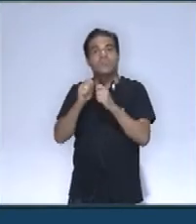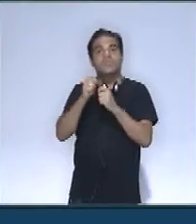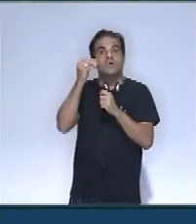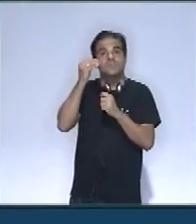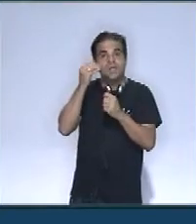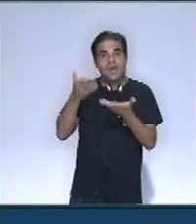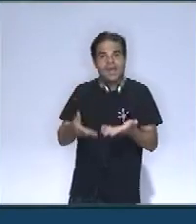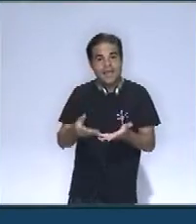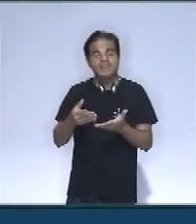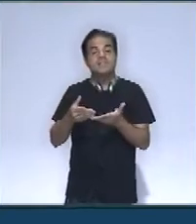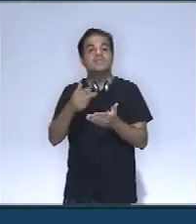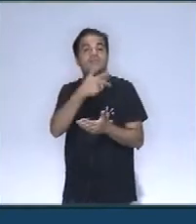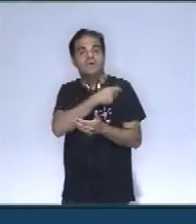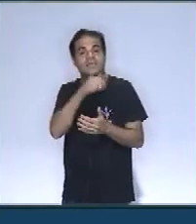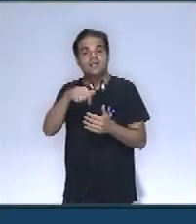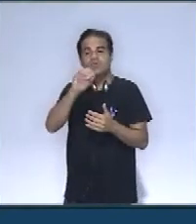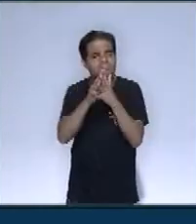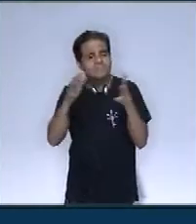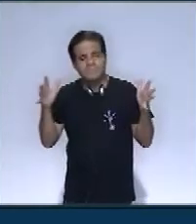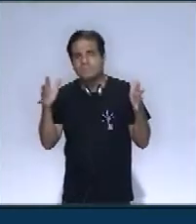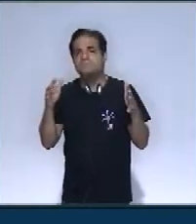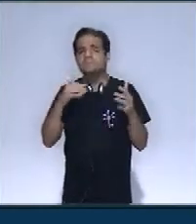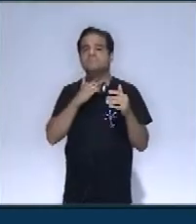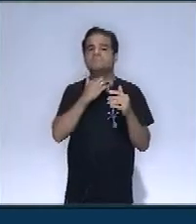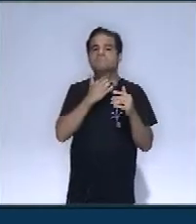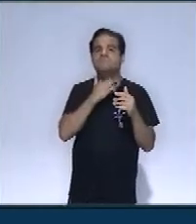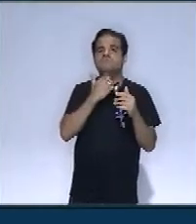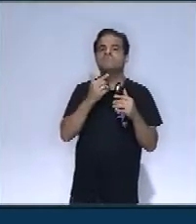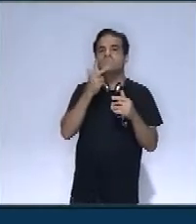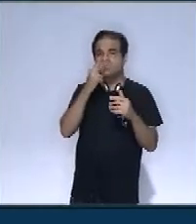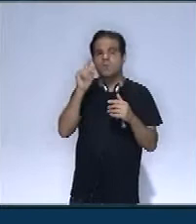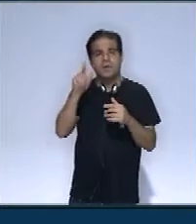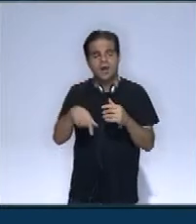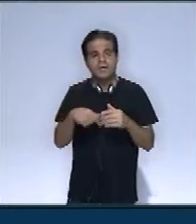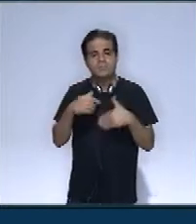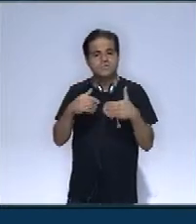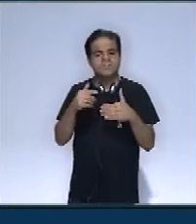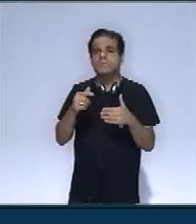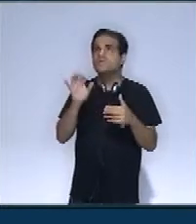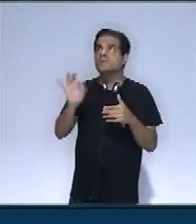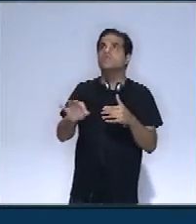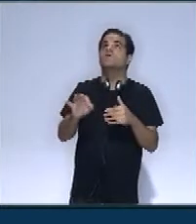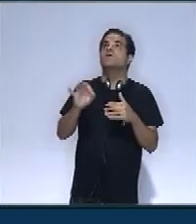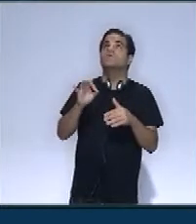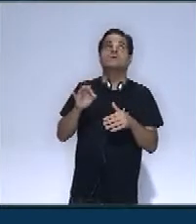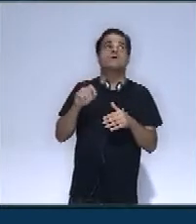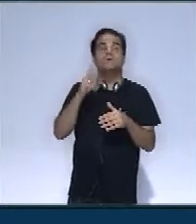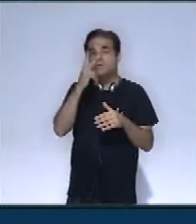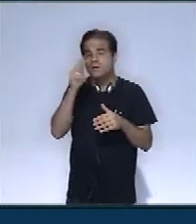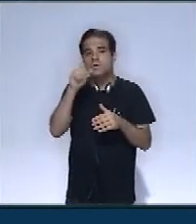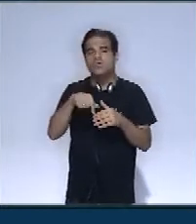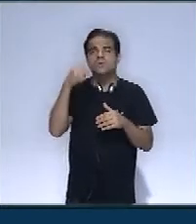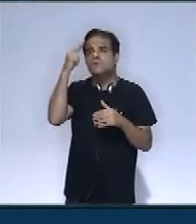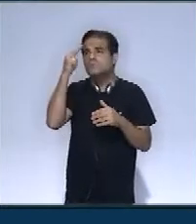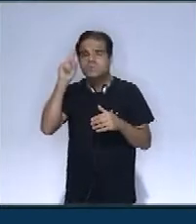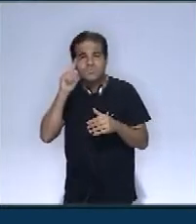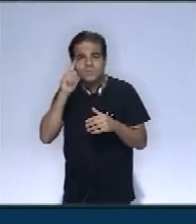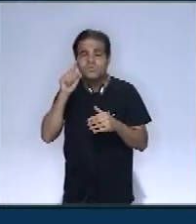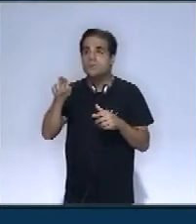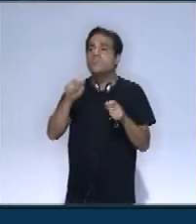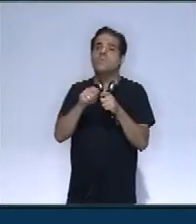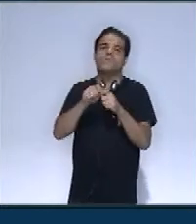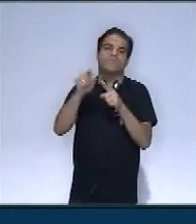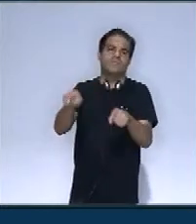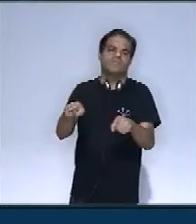testes da vacina de Oxford para o Brasil. Eu acho que no fundo isso é o que a gente sonha todo dia em poder